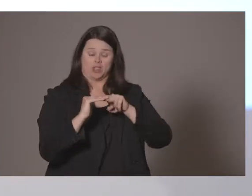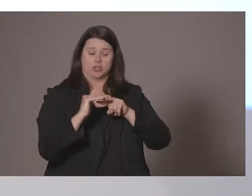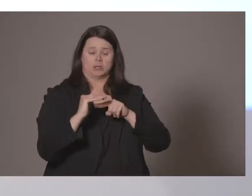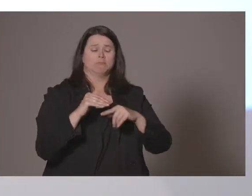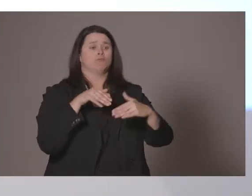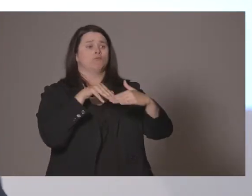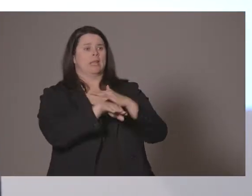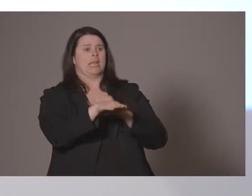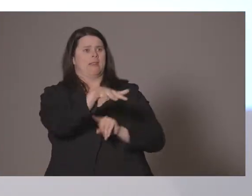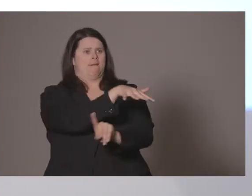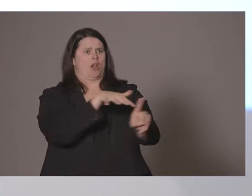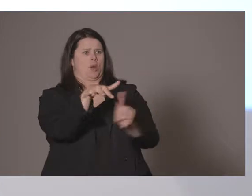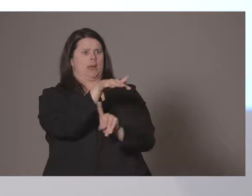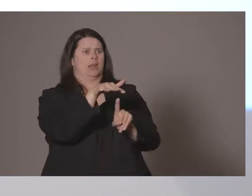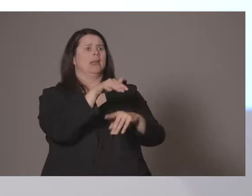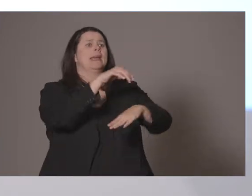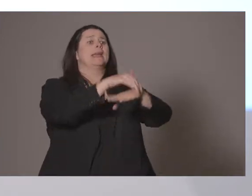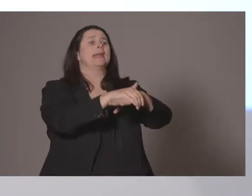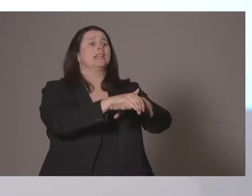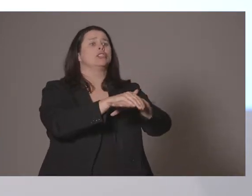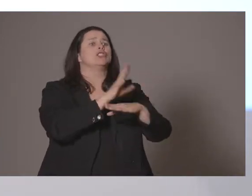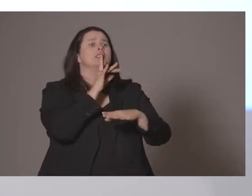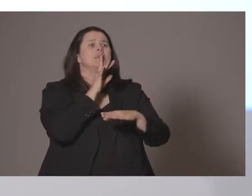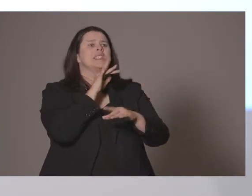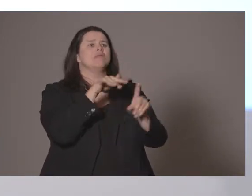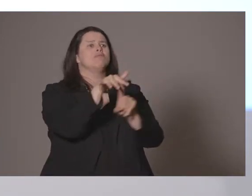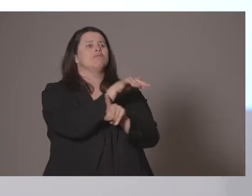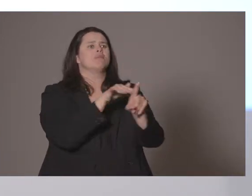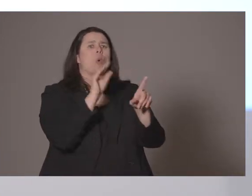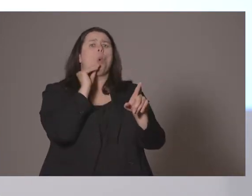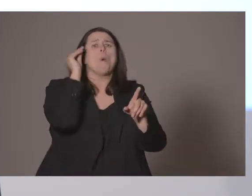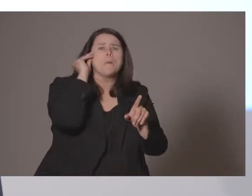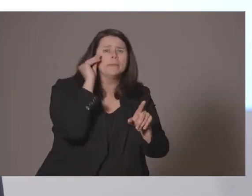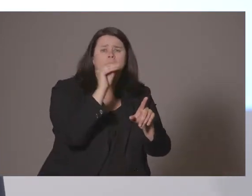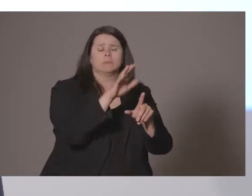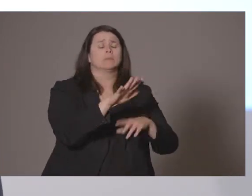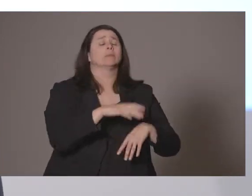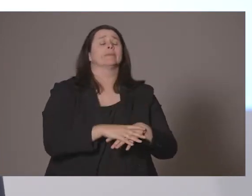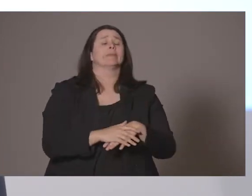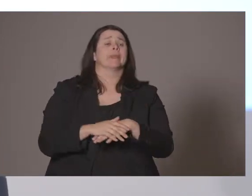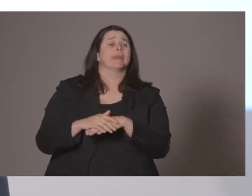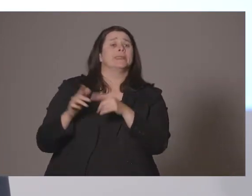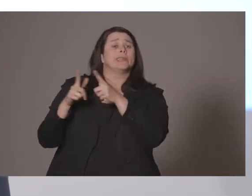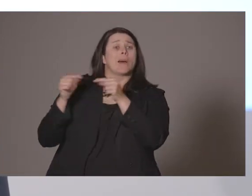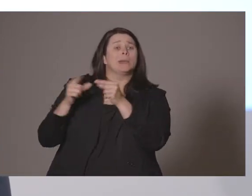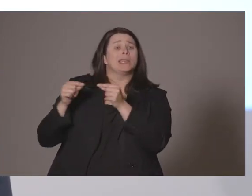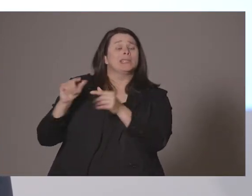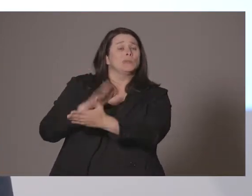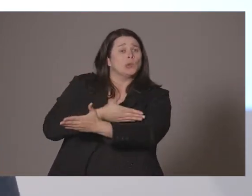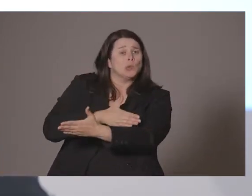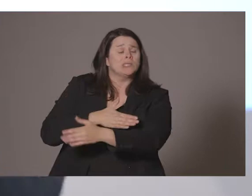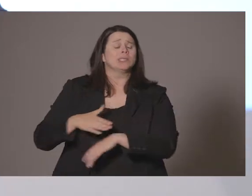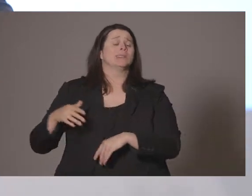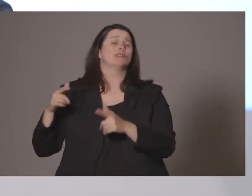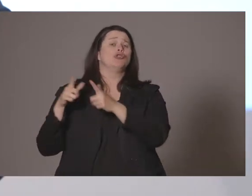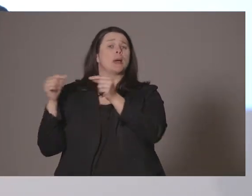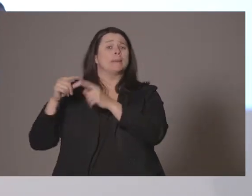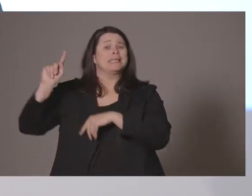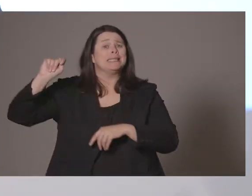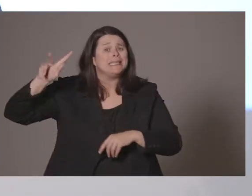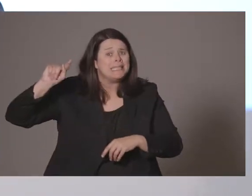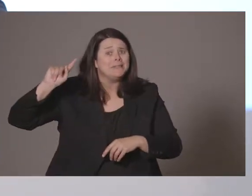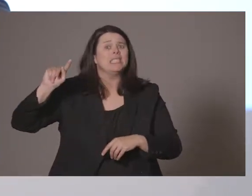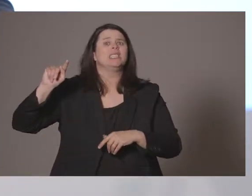English-speaking environment and play Japanese TV and Japanese music and Japanese, all